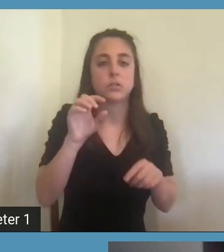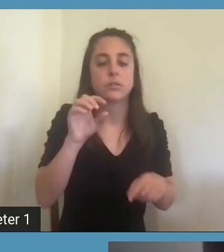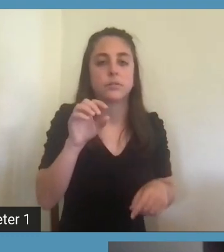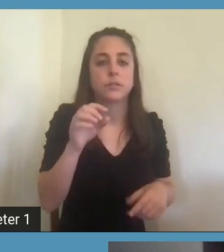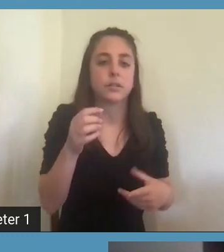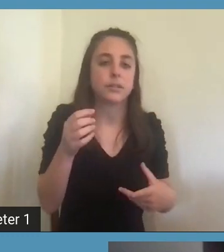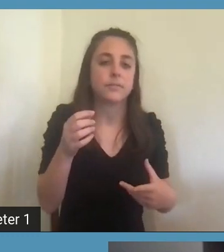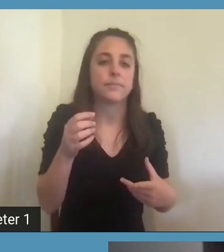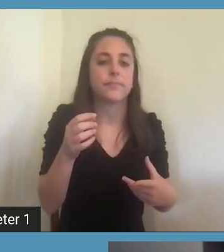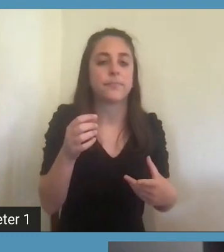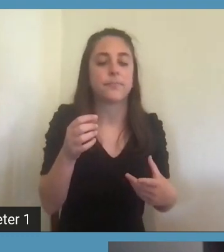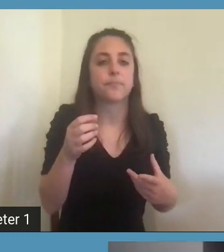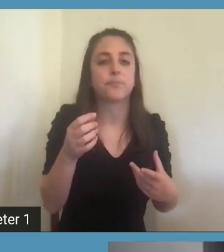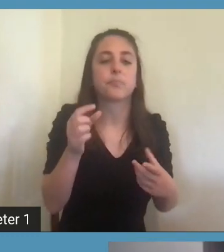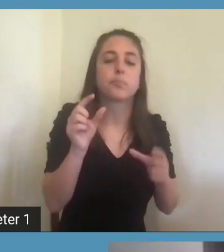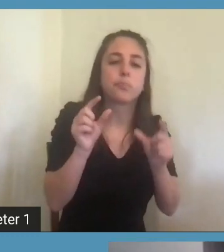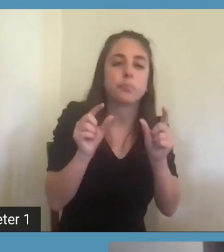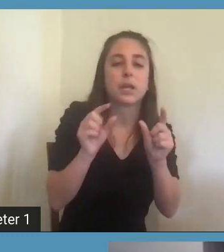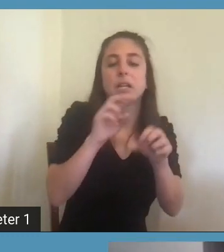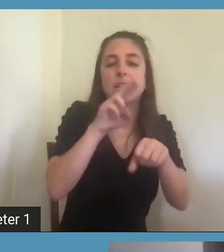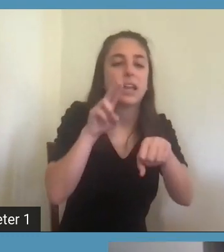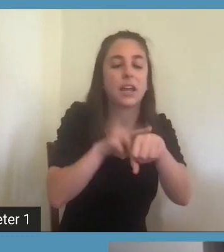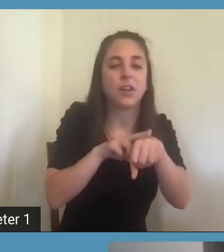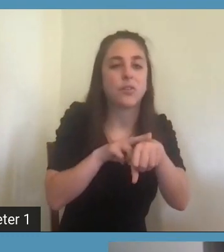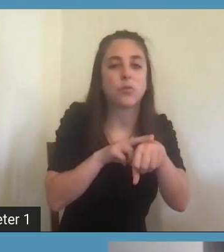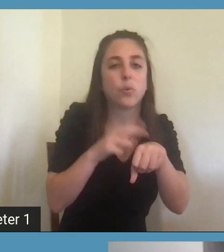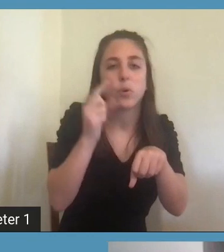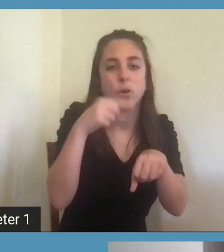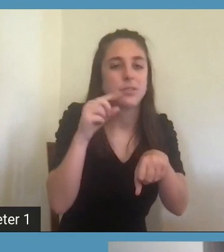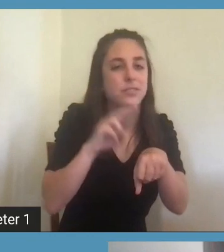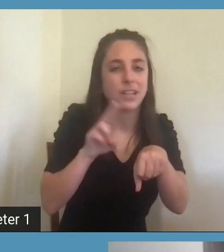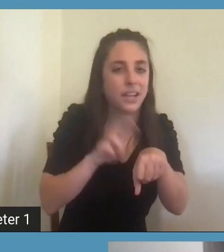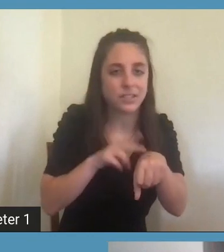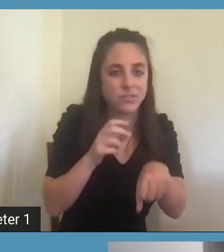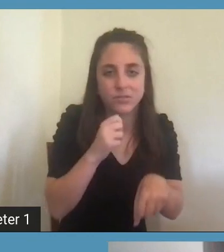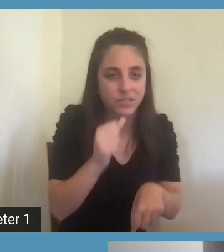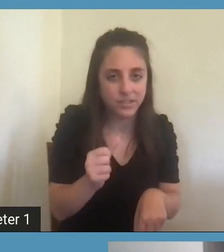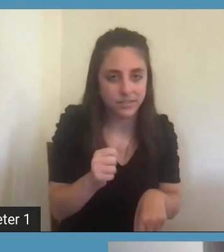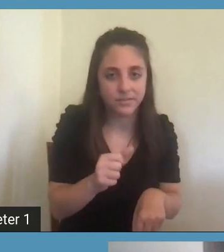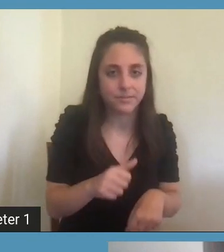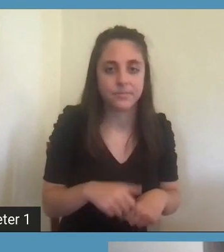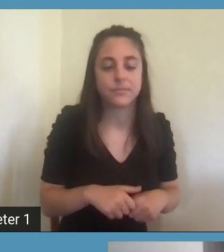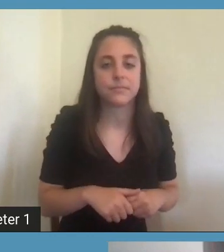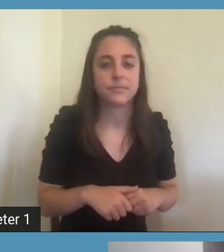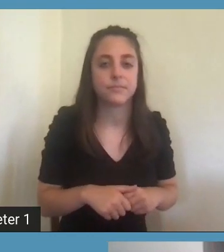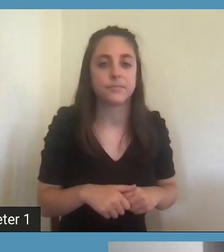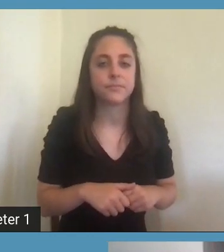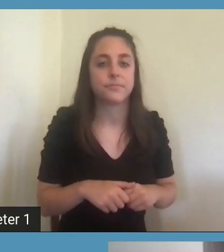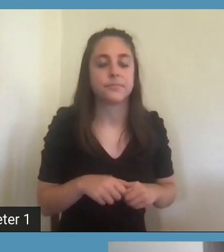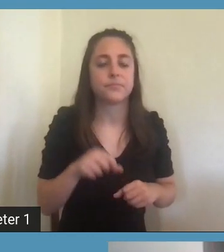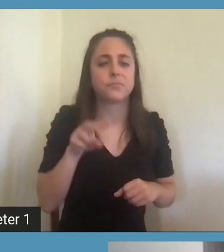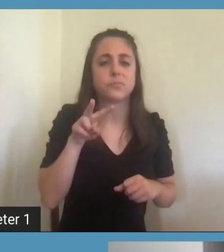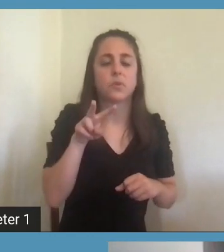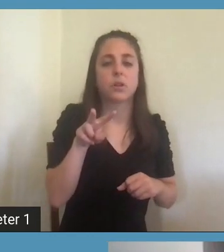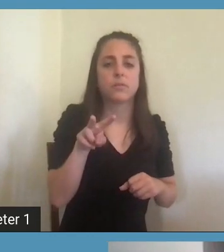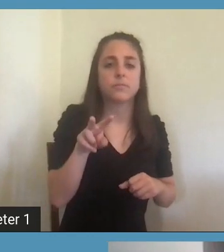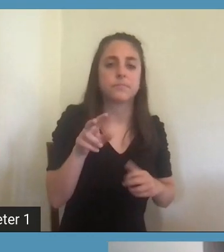doesn't really have a natural look, in my opinion, when you're looking at those lighting a subject,